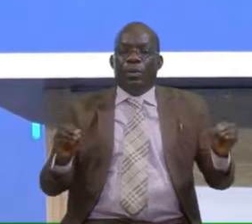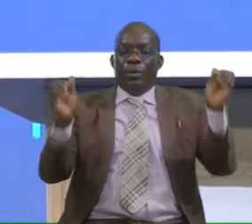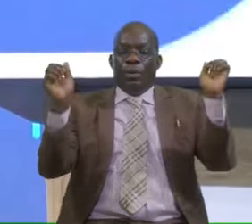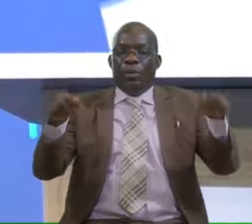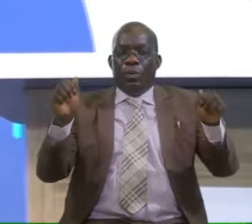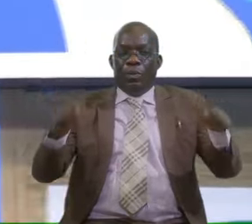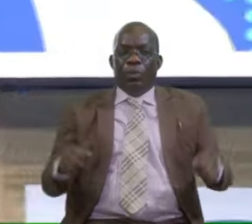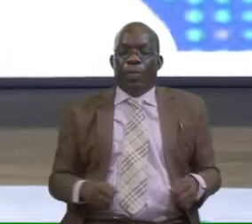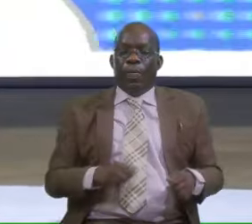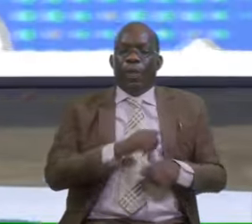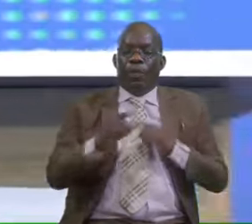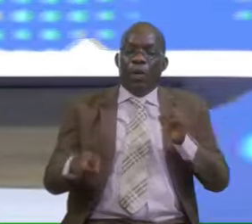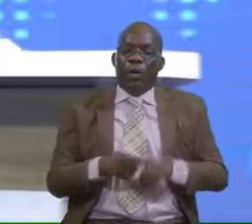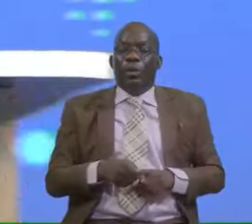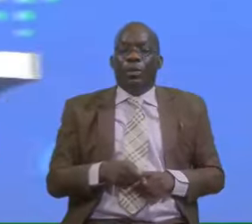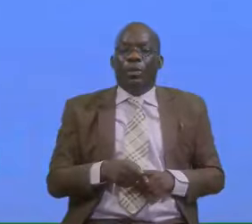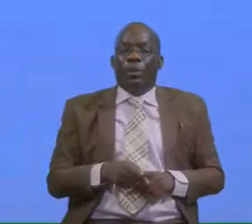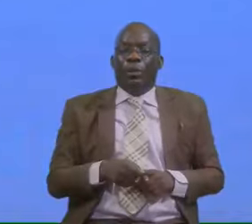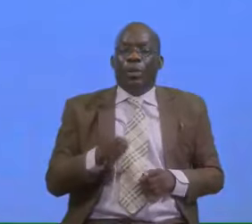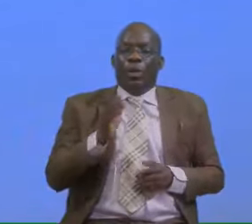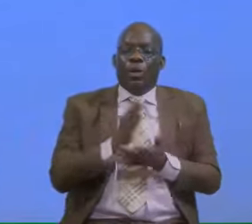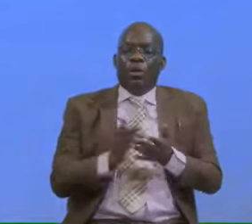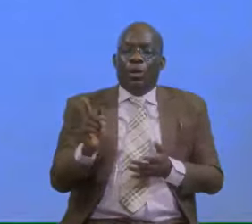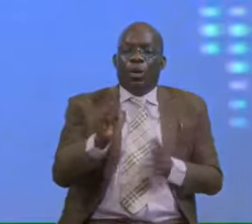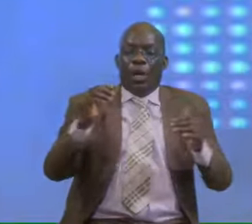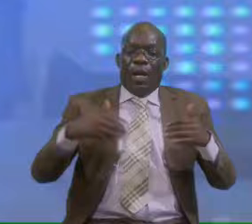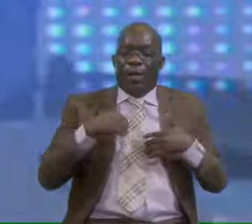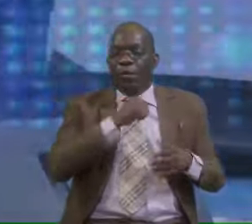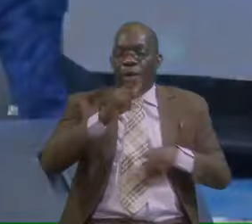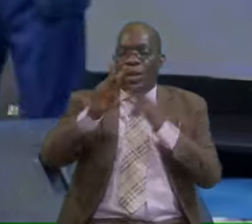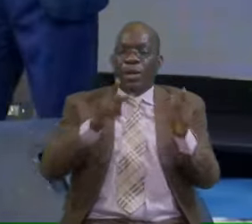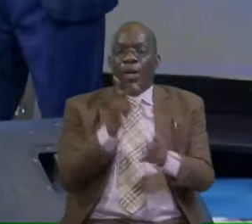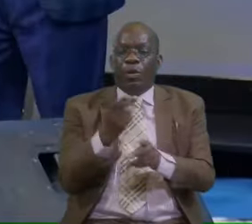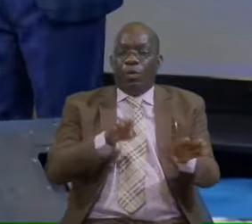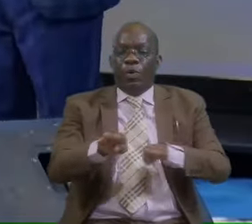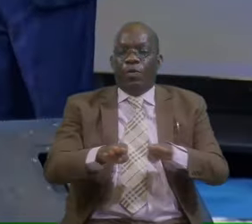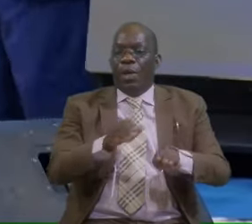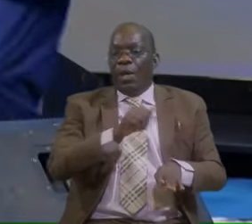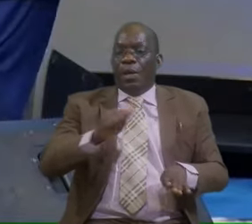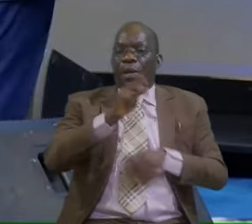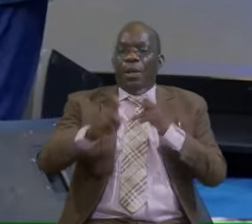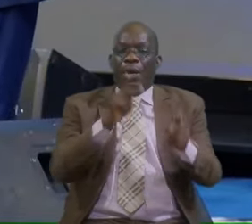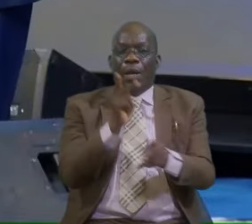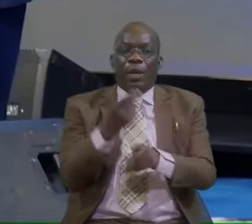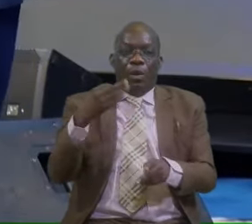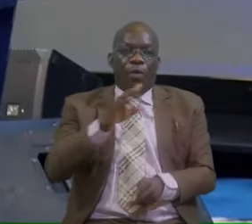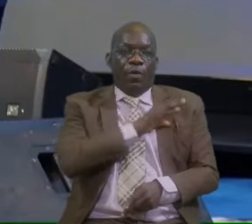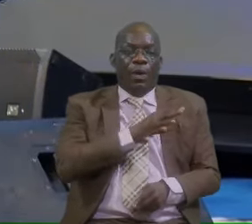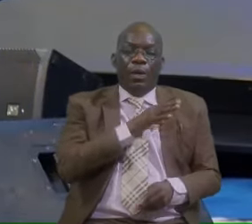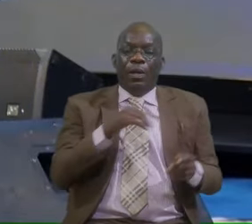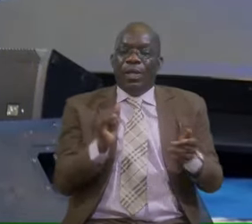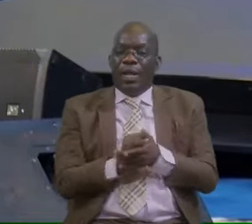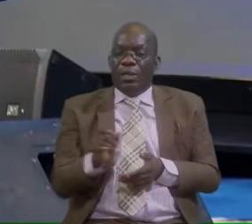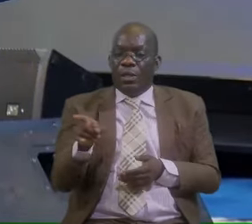somebody has a kind of habit, a kind of character that he